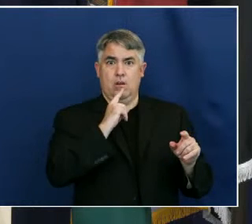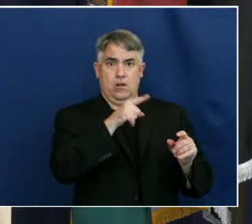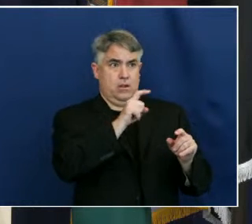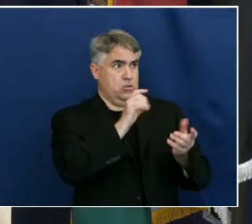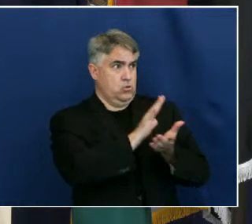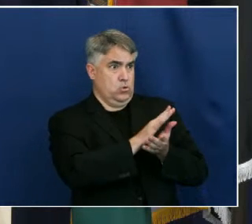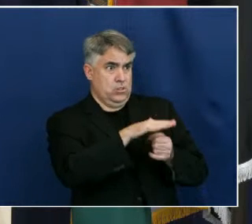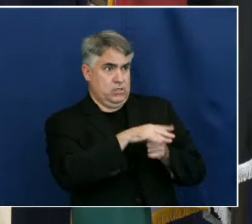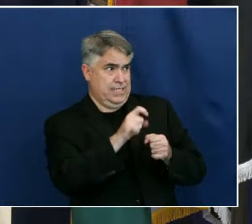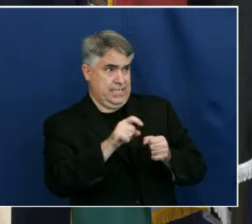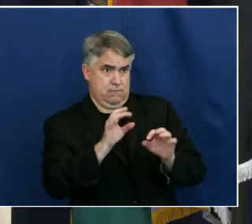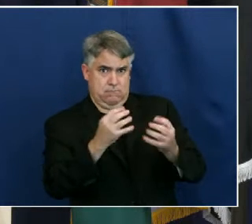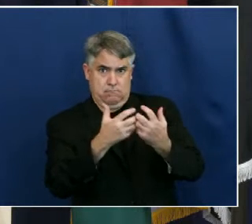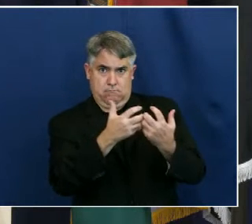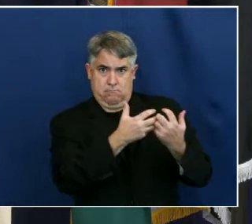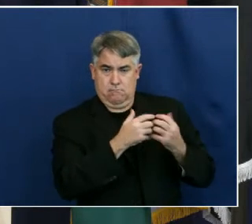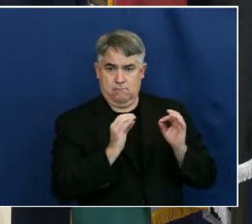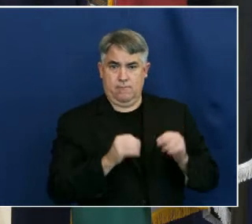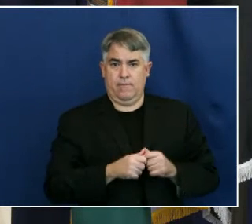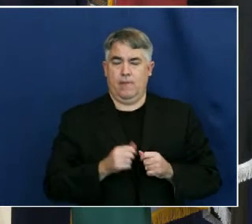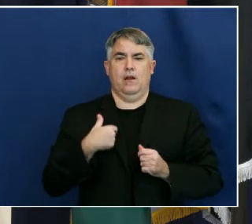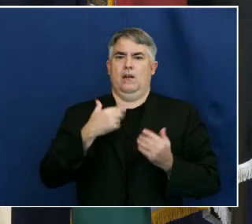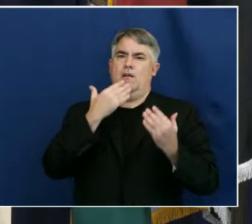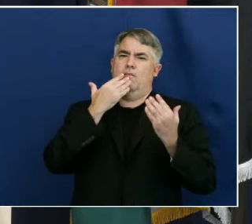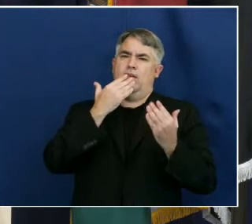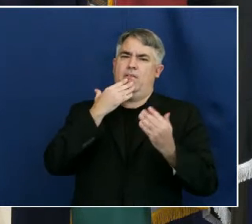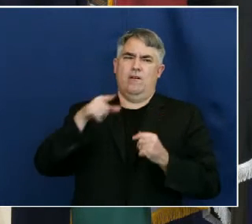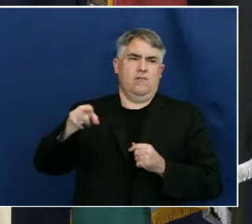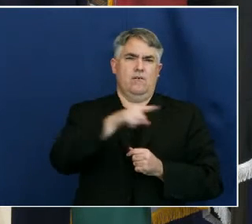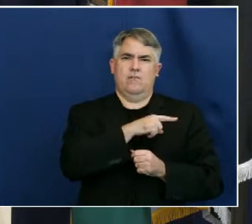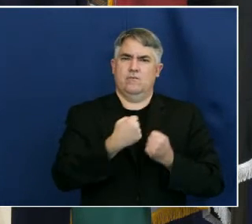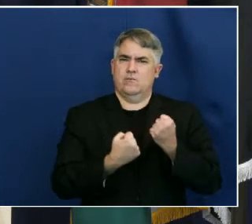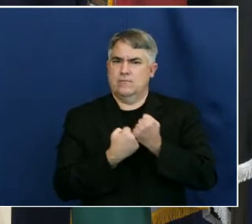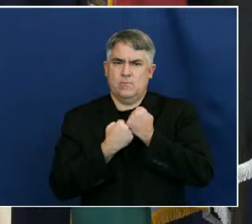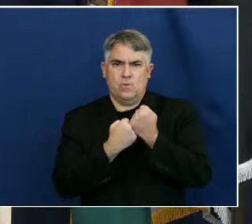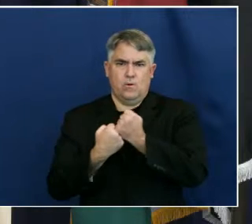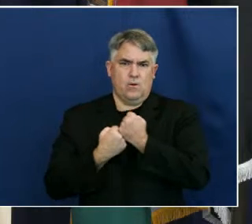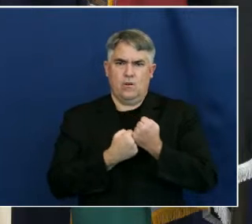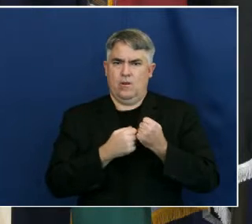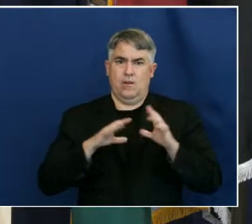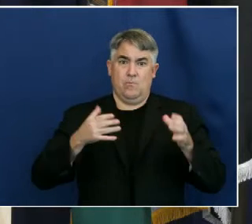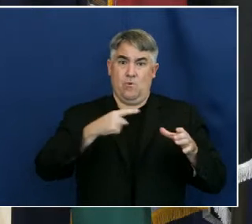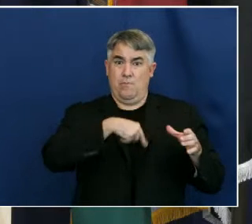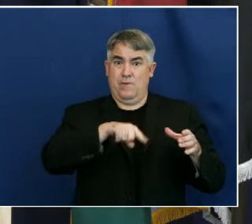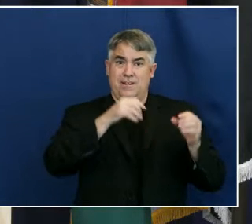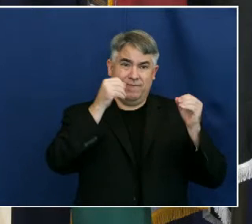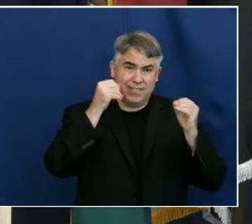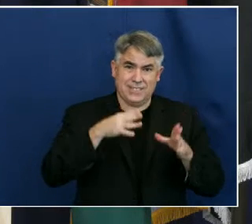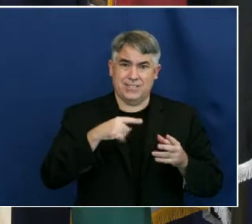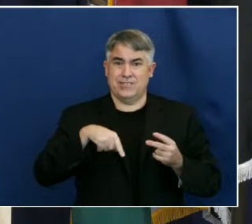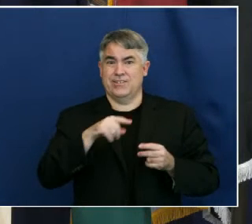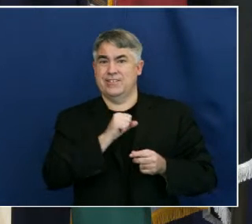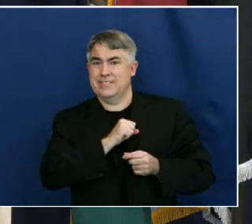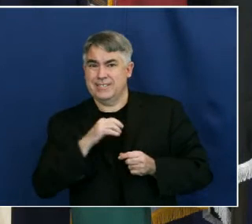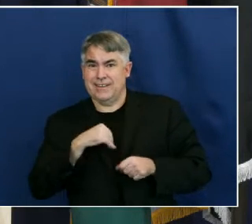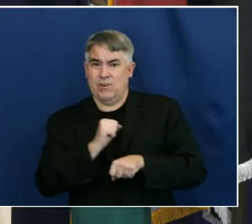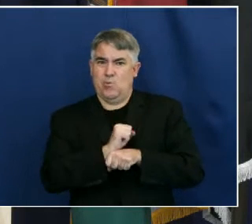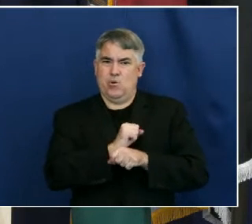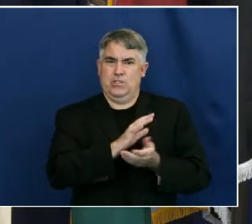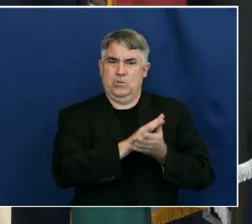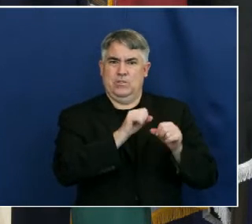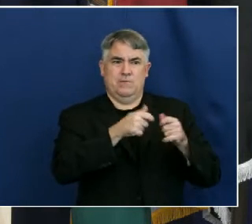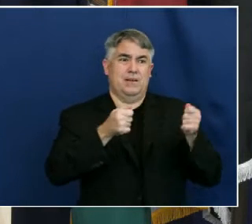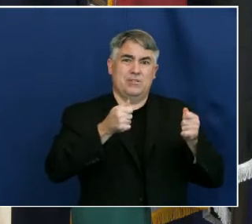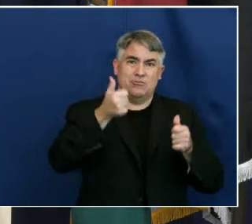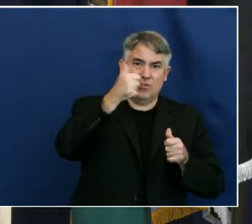their support in swiftly vaccinating our region's teachers, classified employees, and administrators. I especially want to call out the